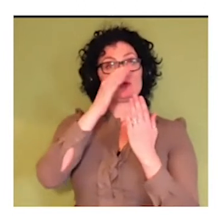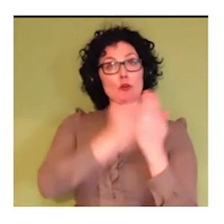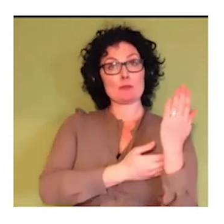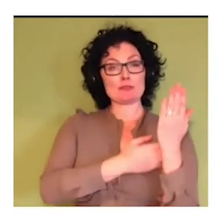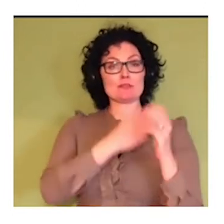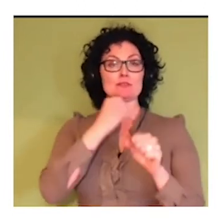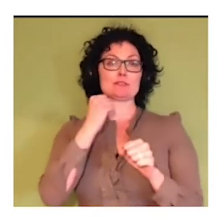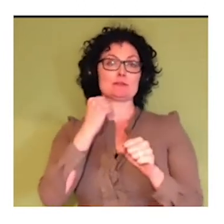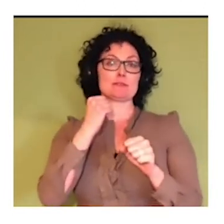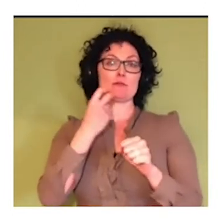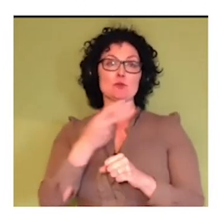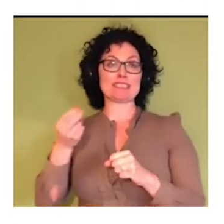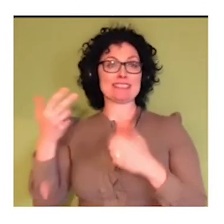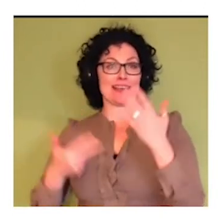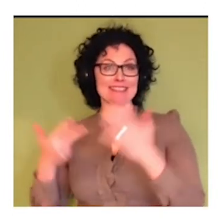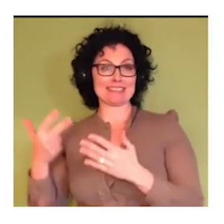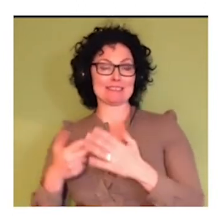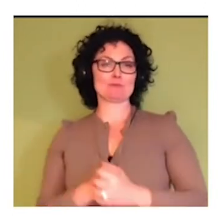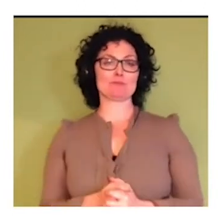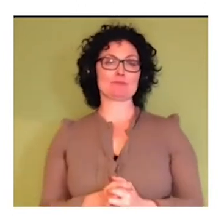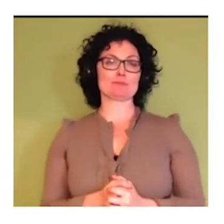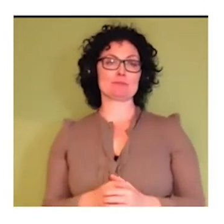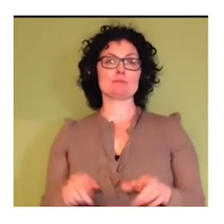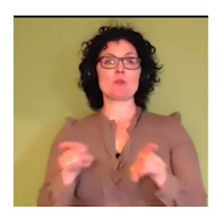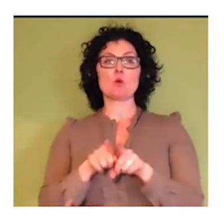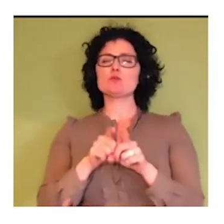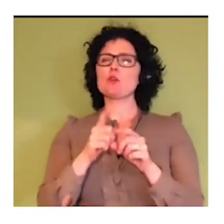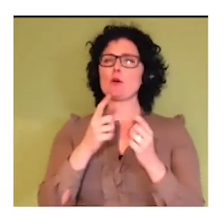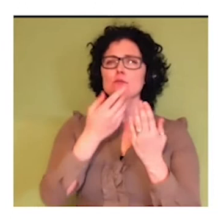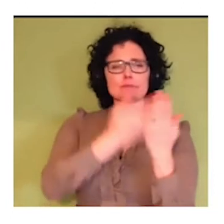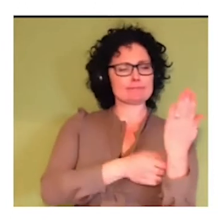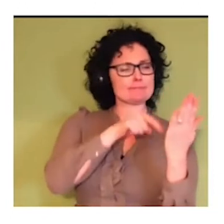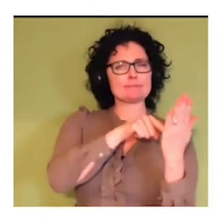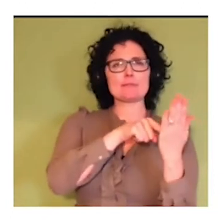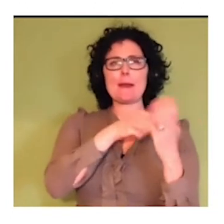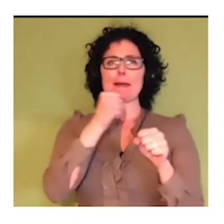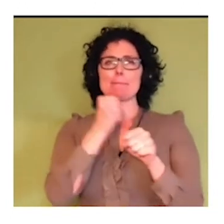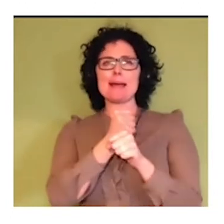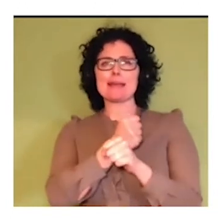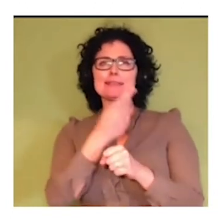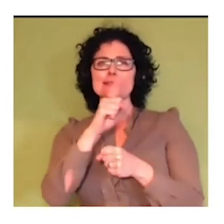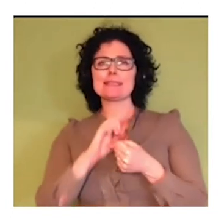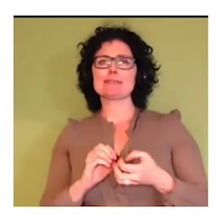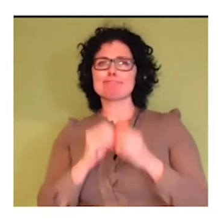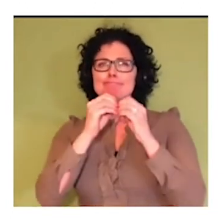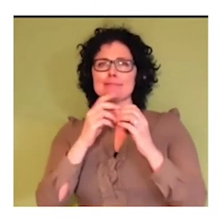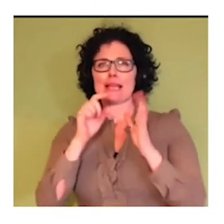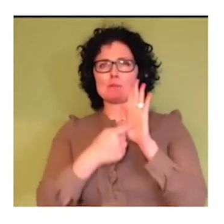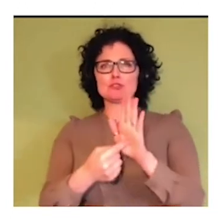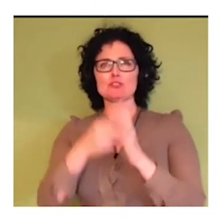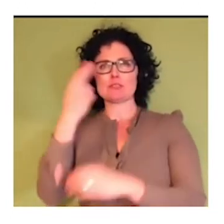G021, large print, making images and diagrams accessible, again revised in 2019.